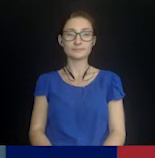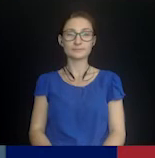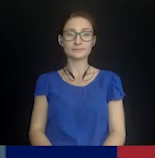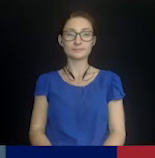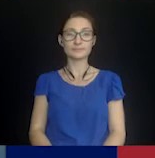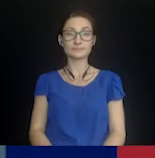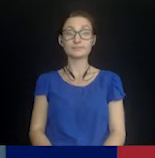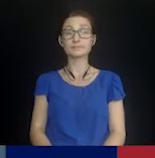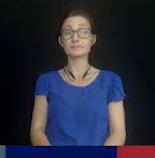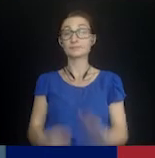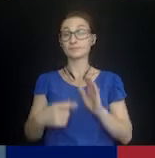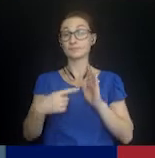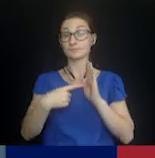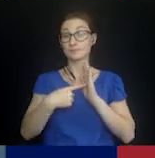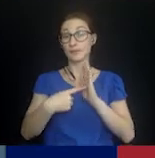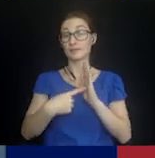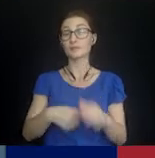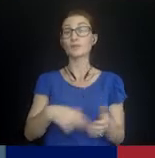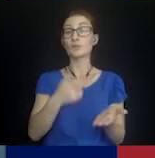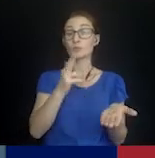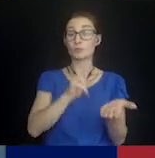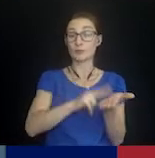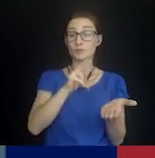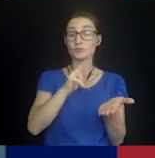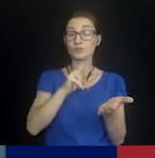It stands for Registered,